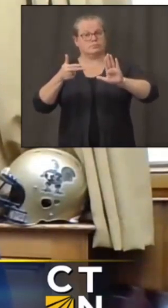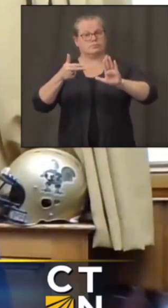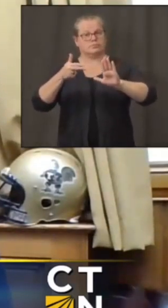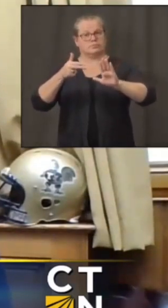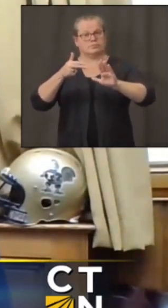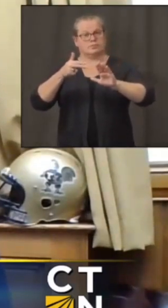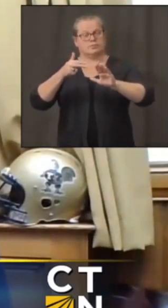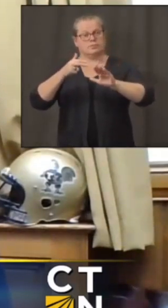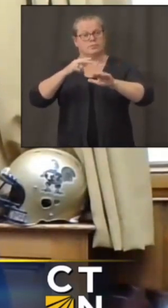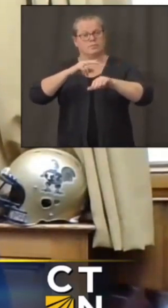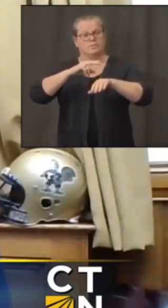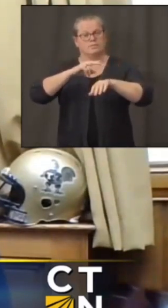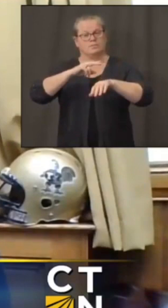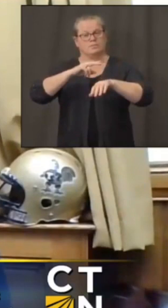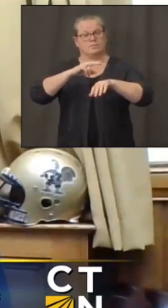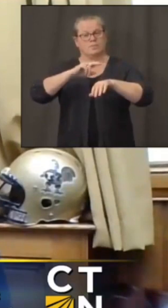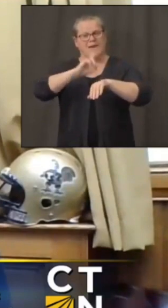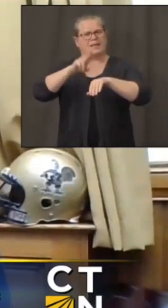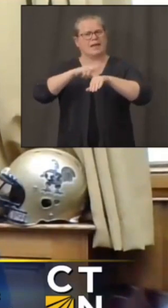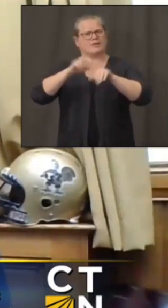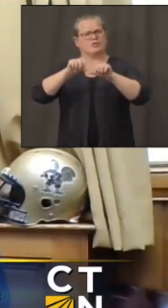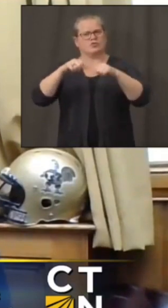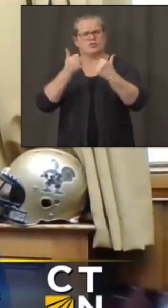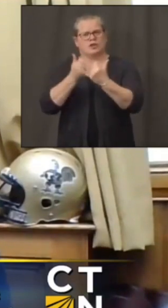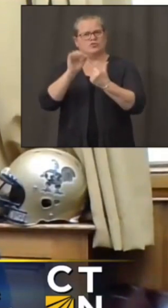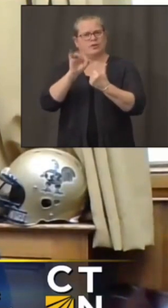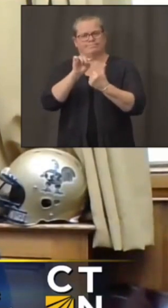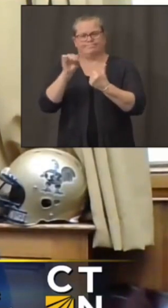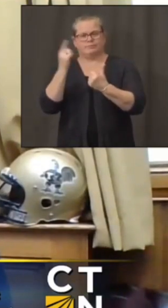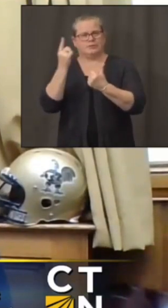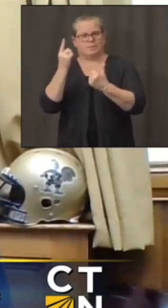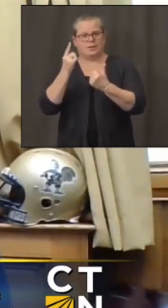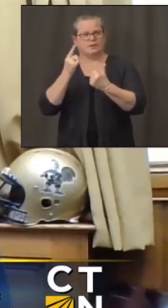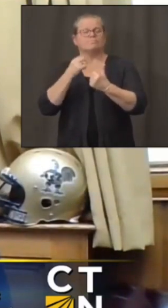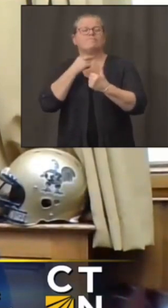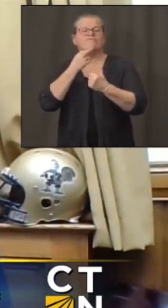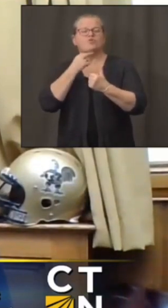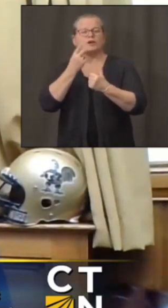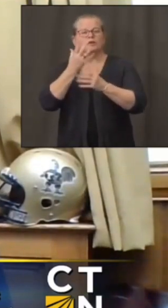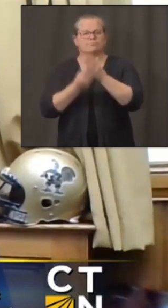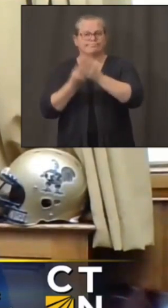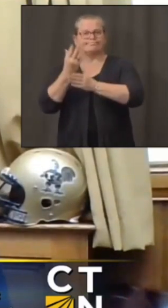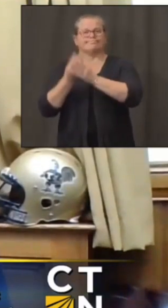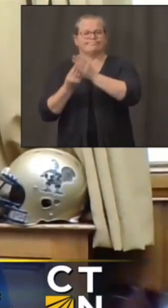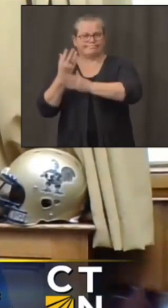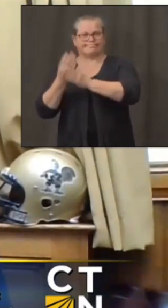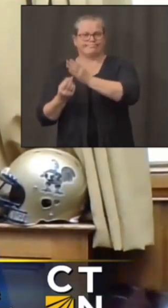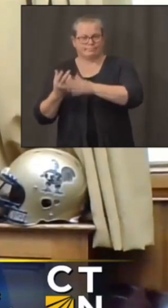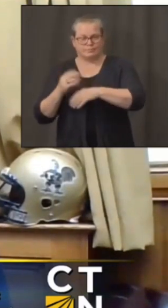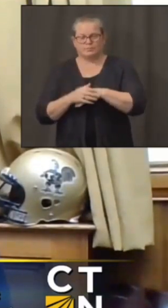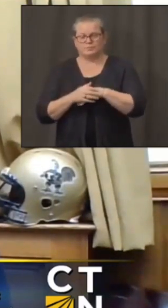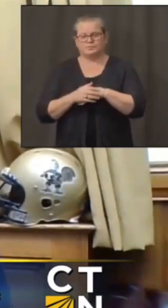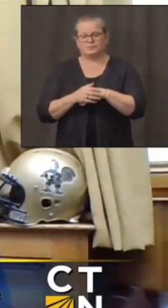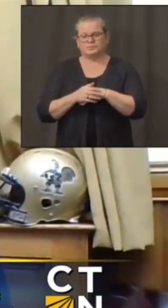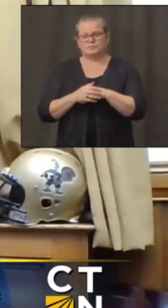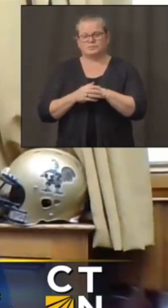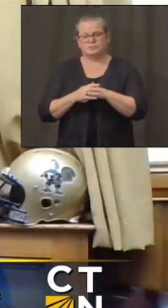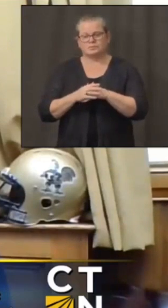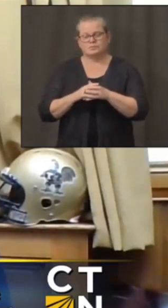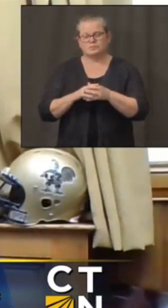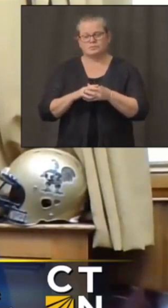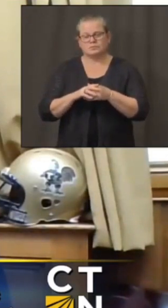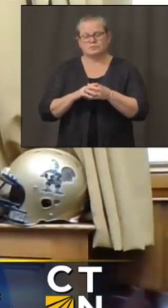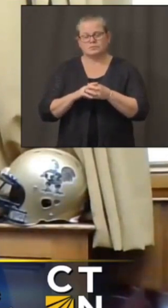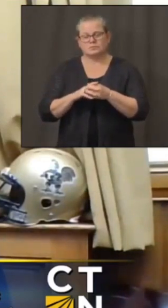Association with the CIAC as a member. We do not expect EPA to change that recommendation. The governor